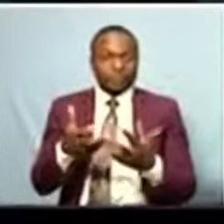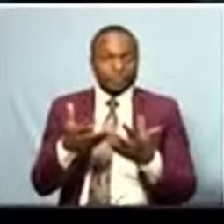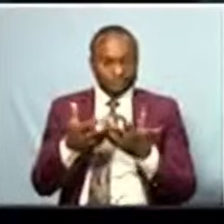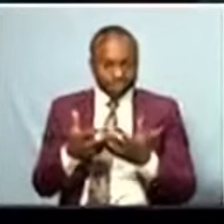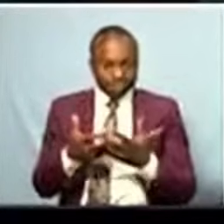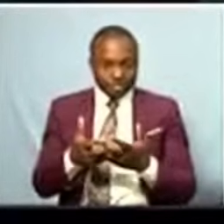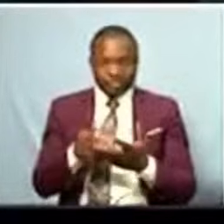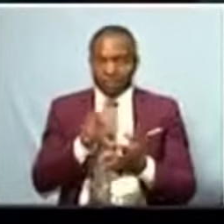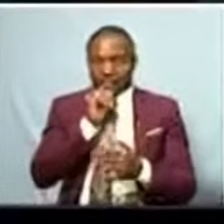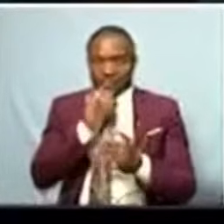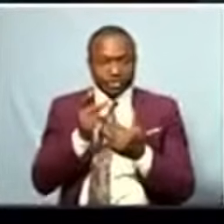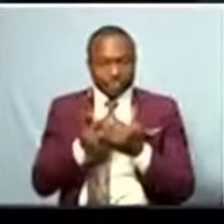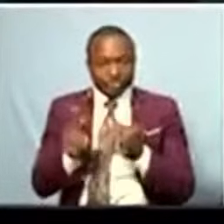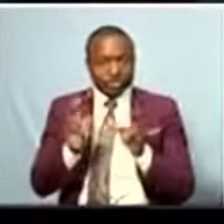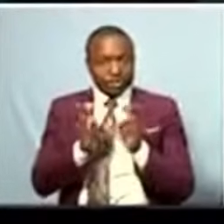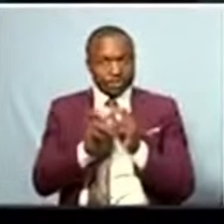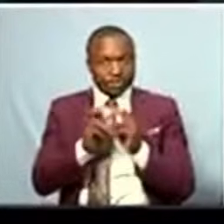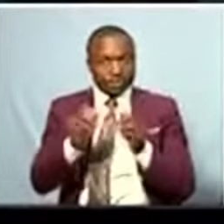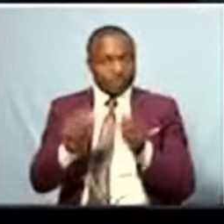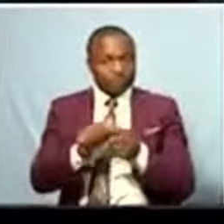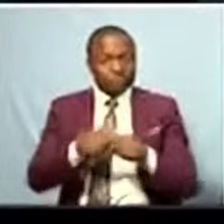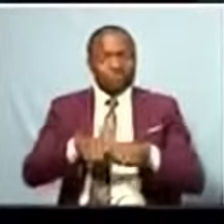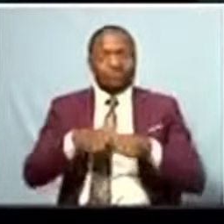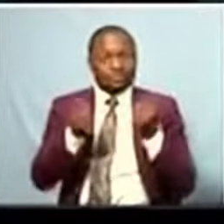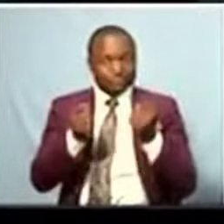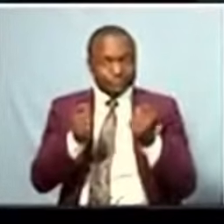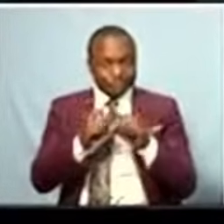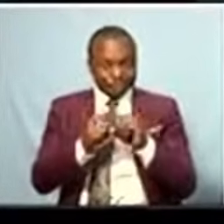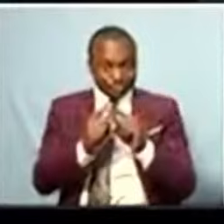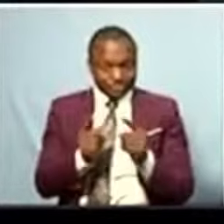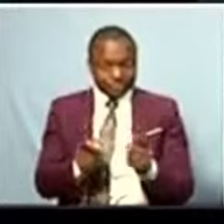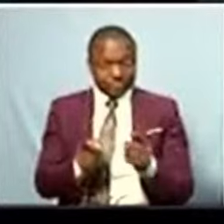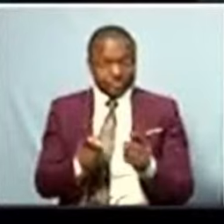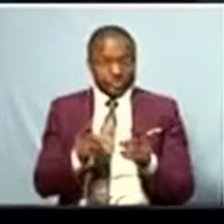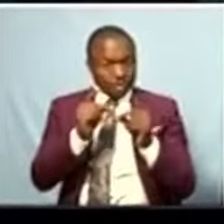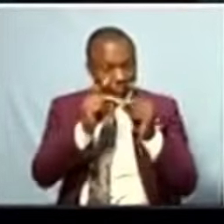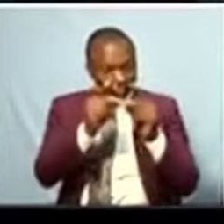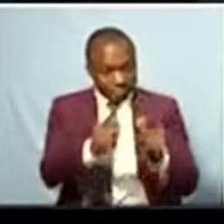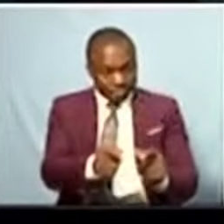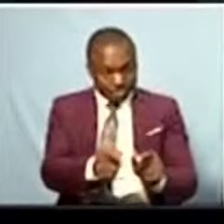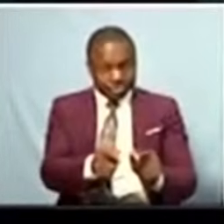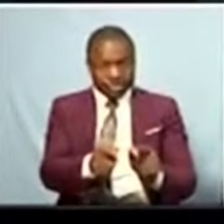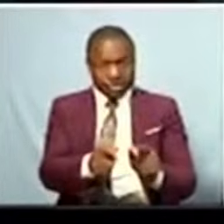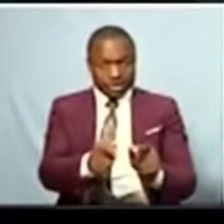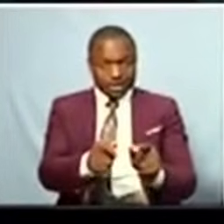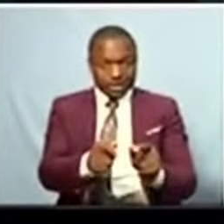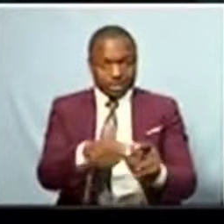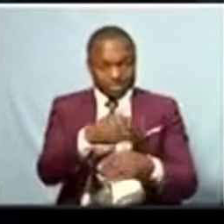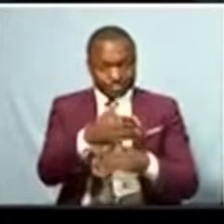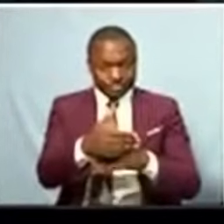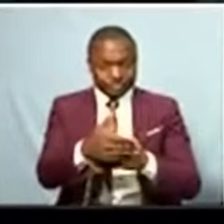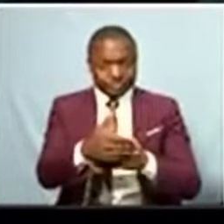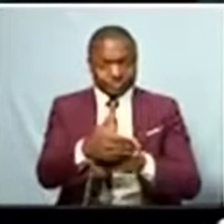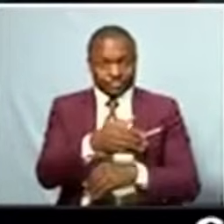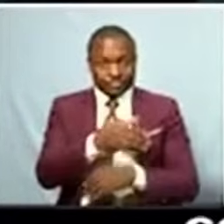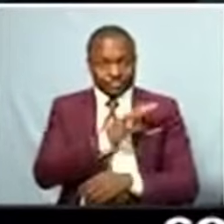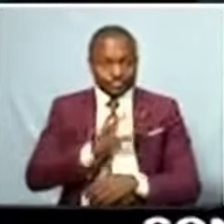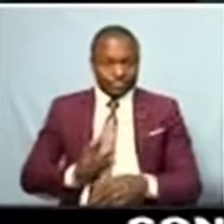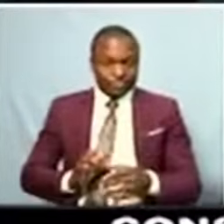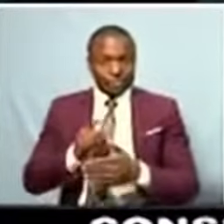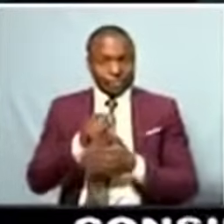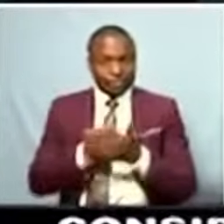the contract when they break down because they are fragile. But when you reached out to the supplier, it was with what